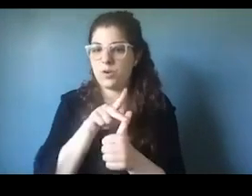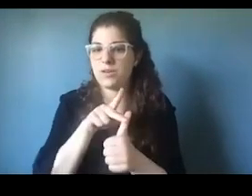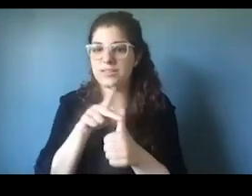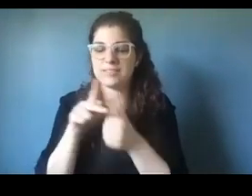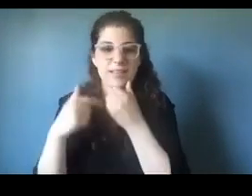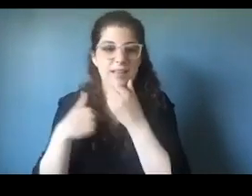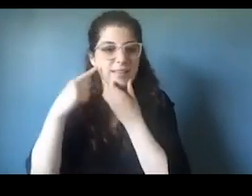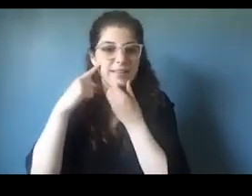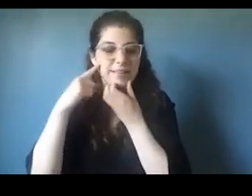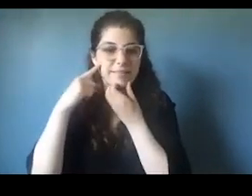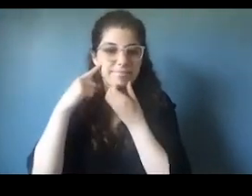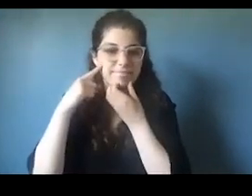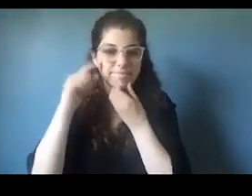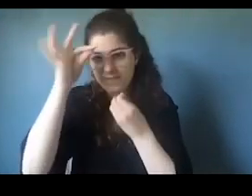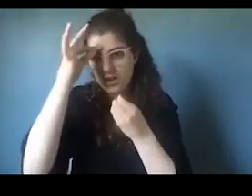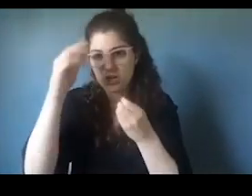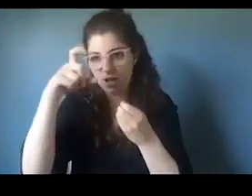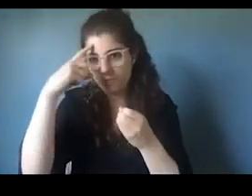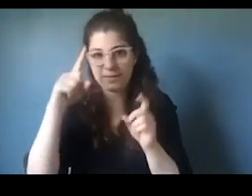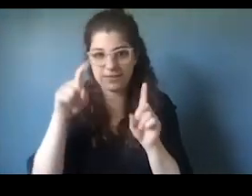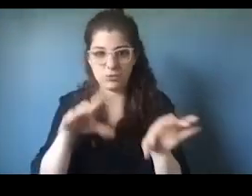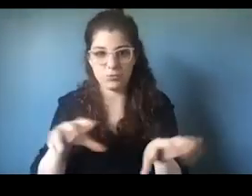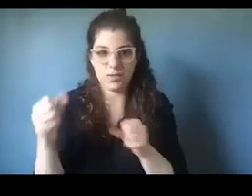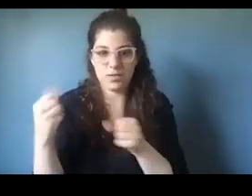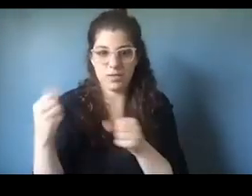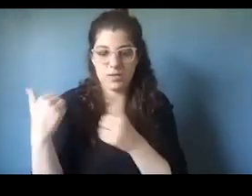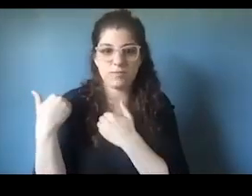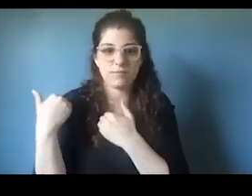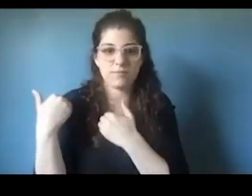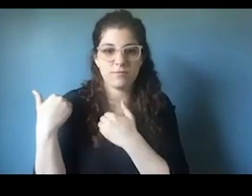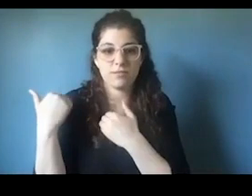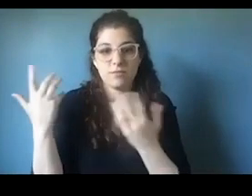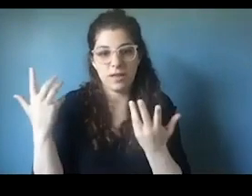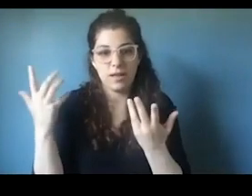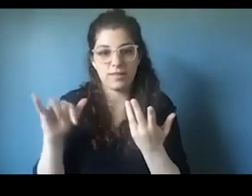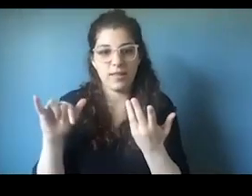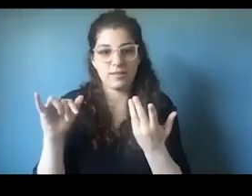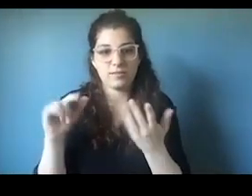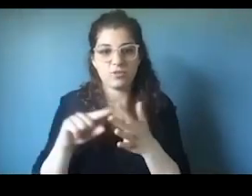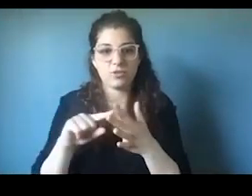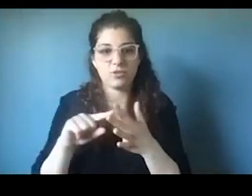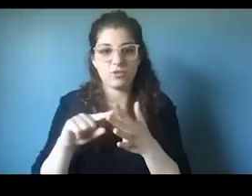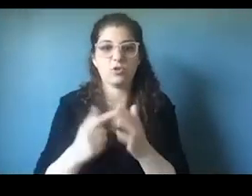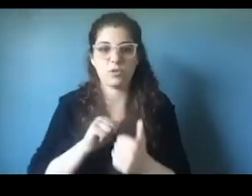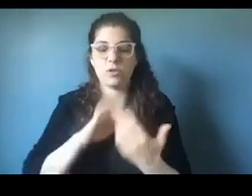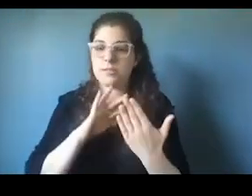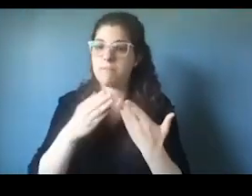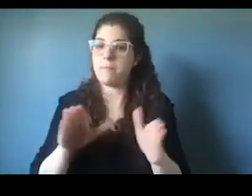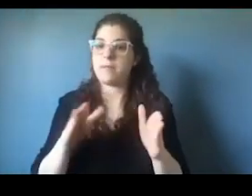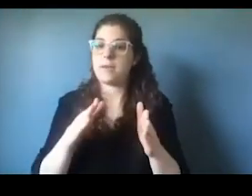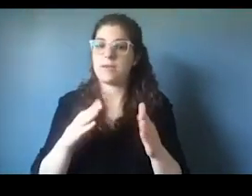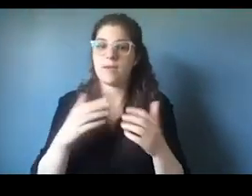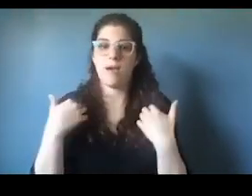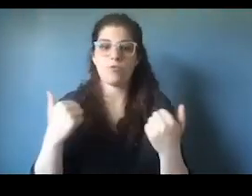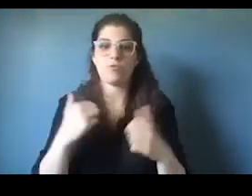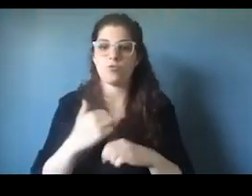think the federal government really needs to take on, which kind of starts with addressing the public health crisis and then doing